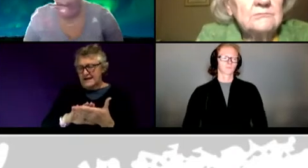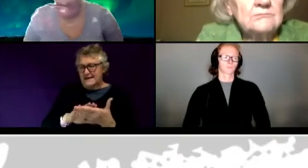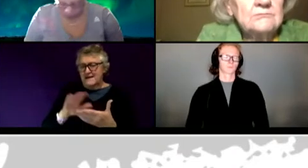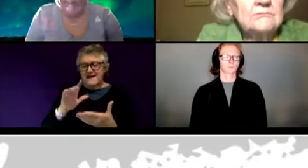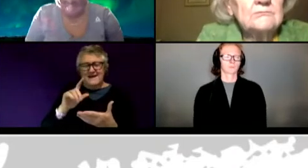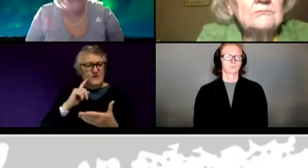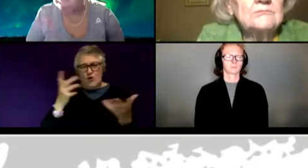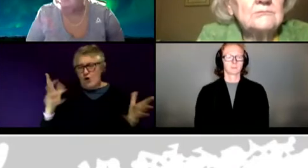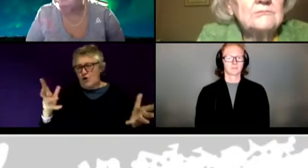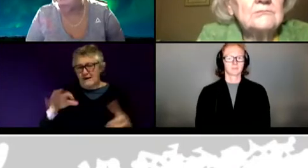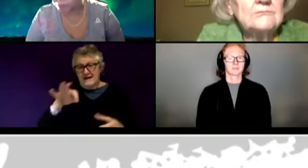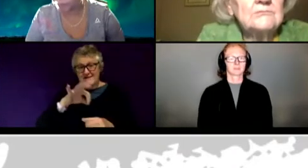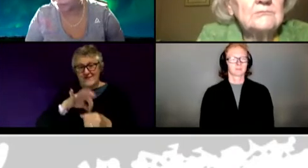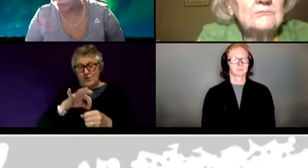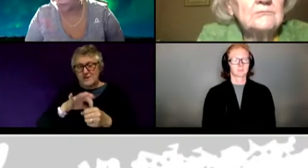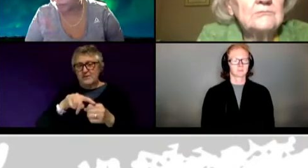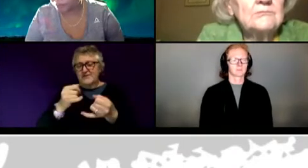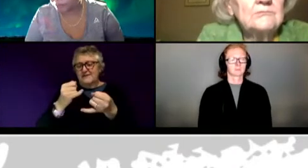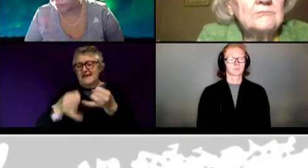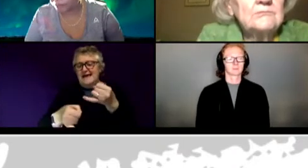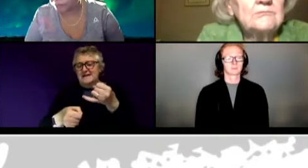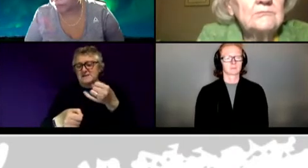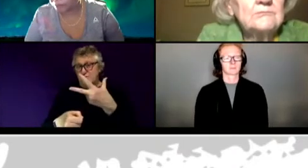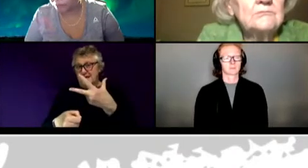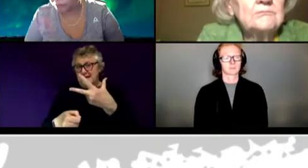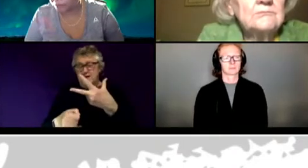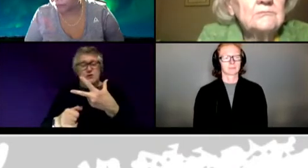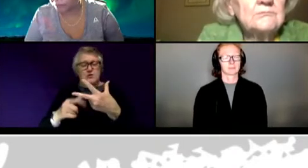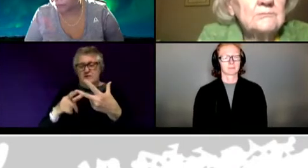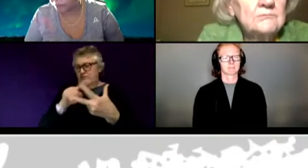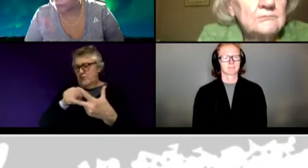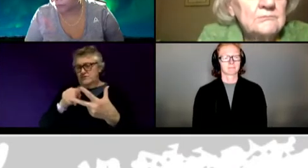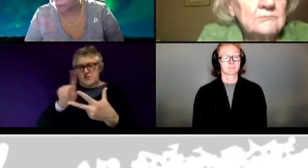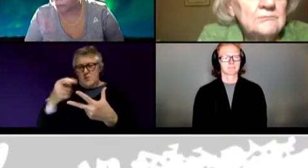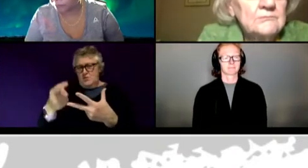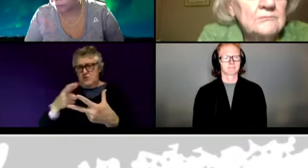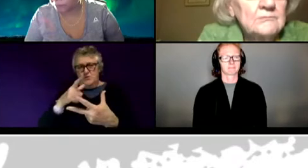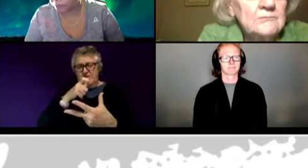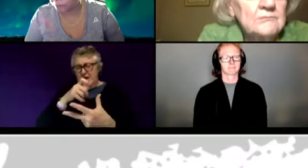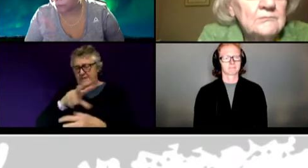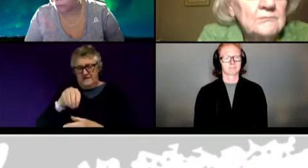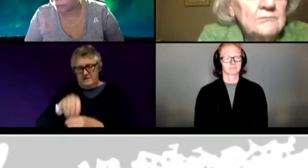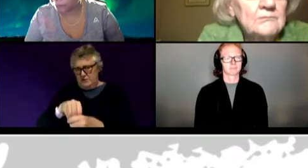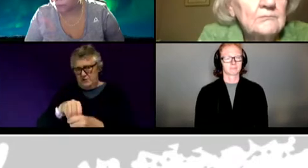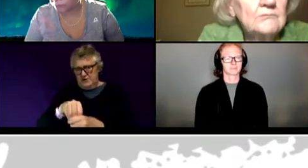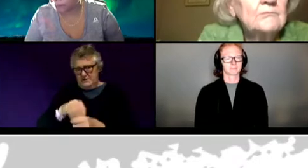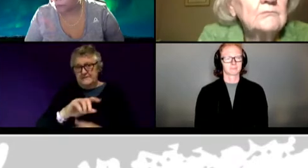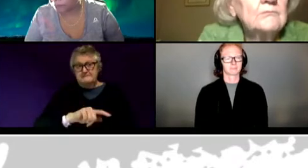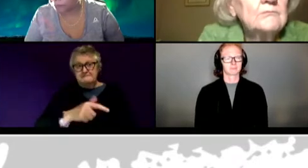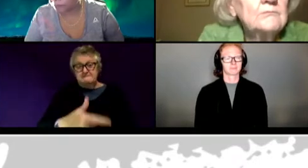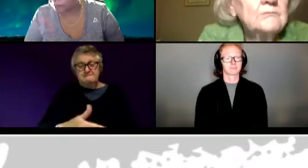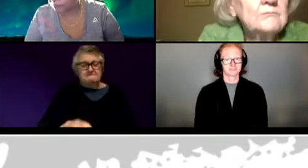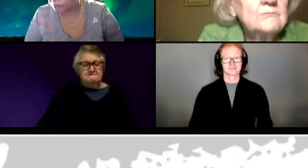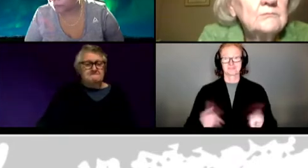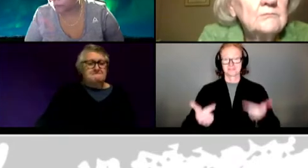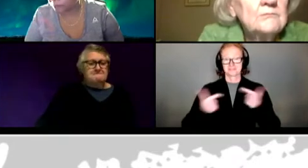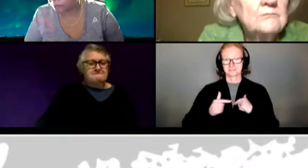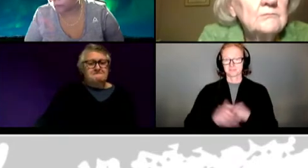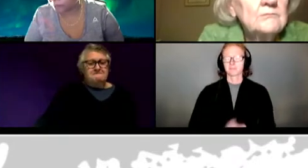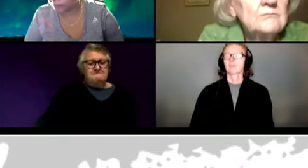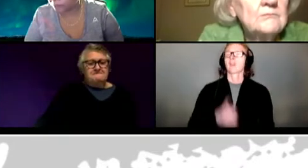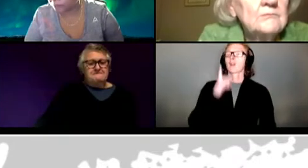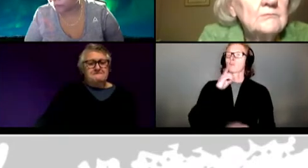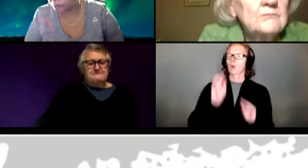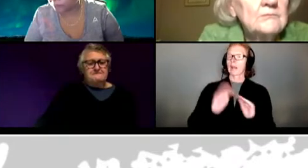just those last three who haven't been a part of that, but thank you. Yeah, and thank you. And for clarity purposes, just so you know, Dan, every PCCEP member was